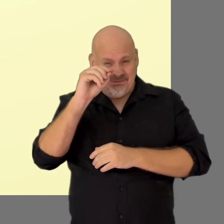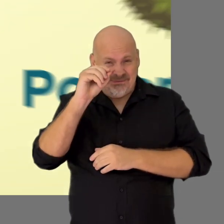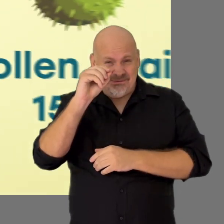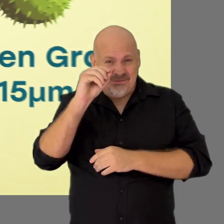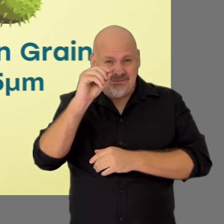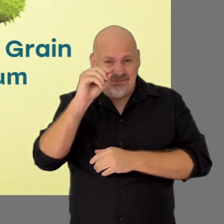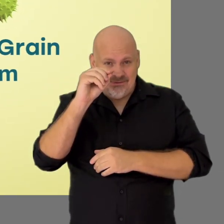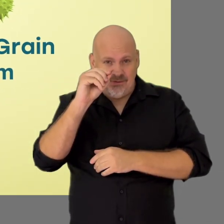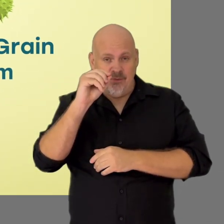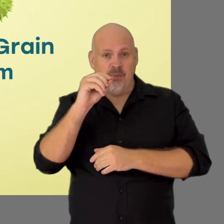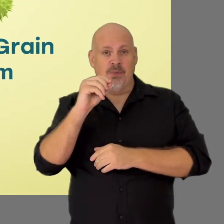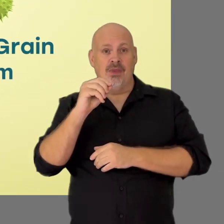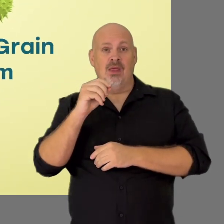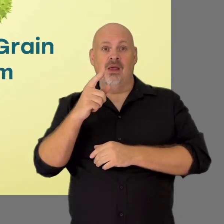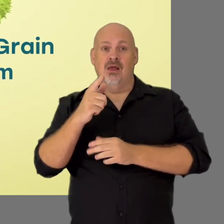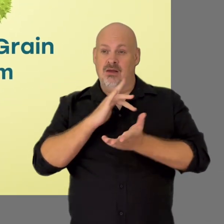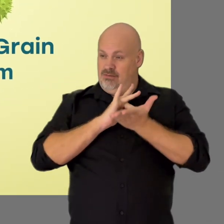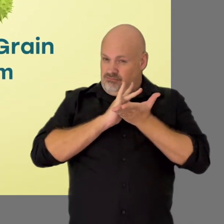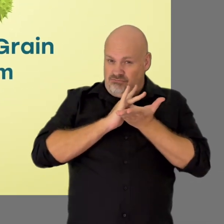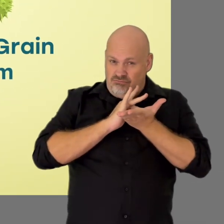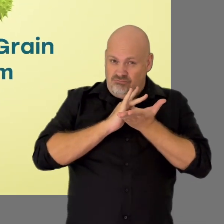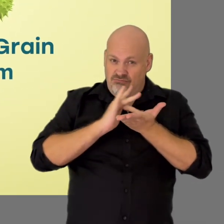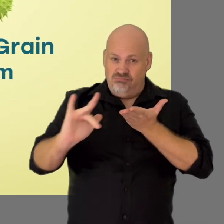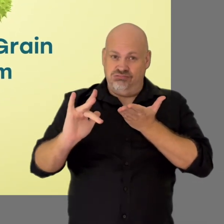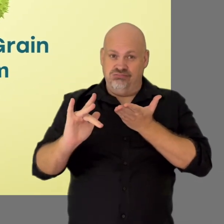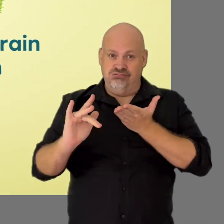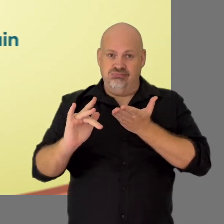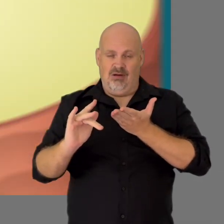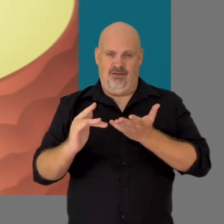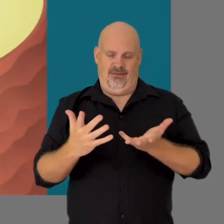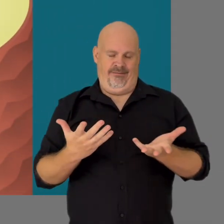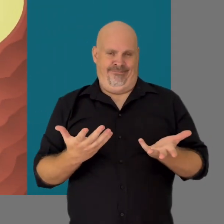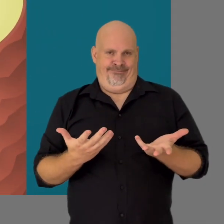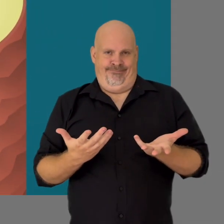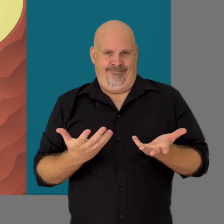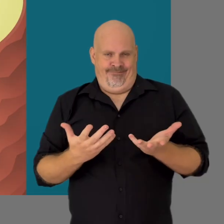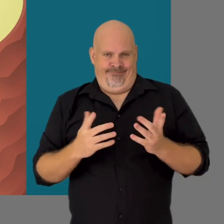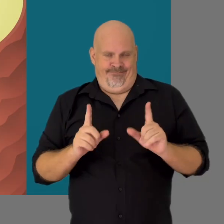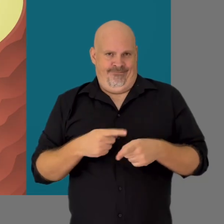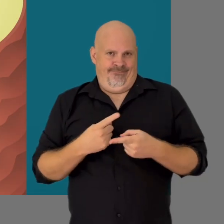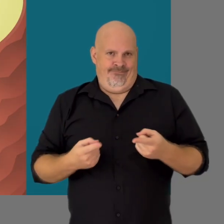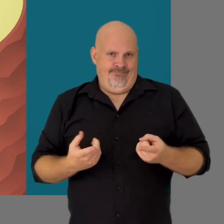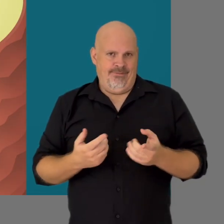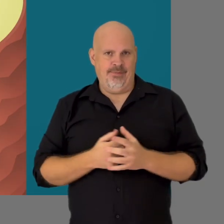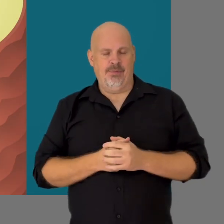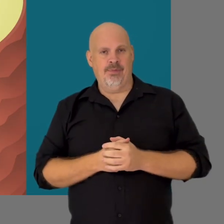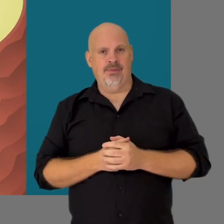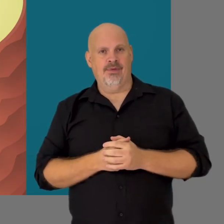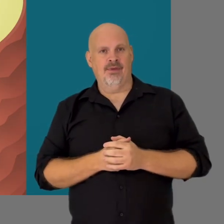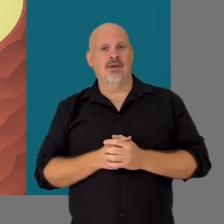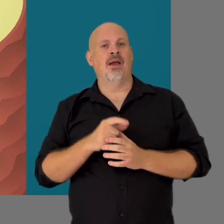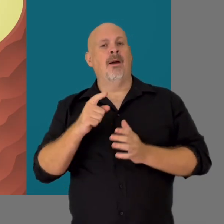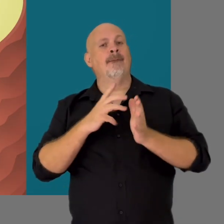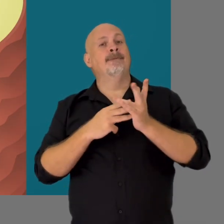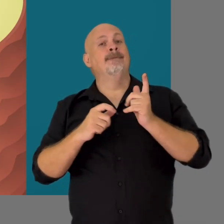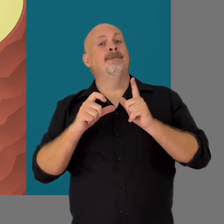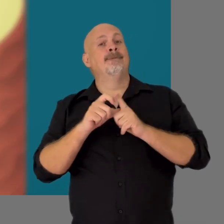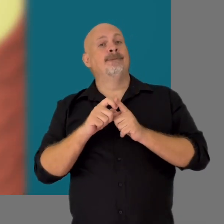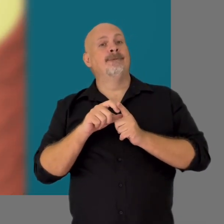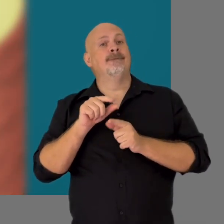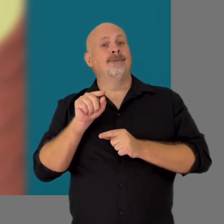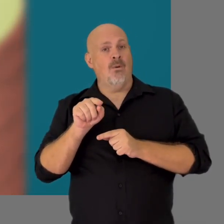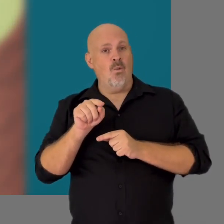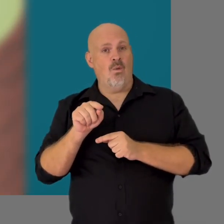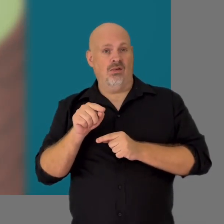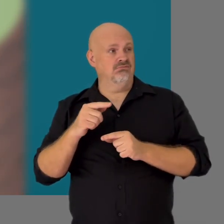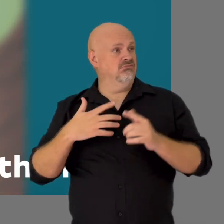2 microns. Clearing your home completely of such an organism is not a realistic solution. As we mentioned earlier,